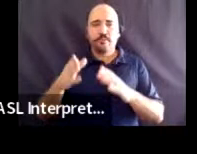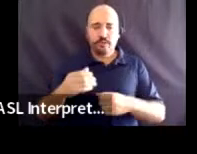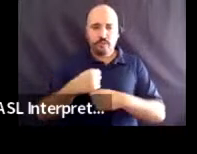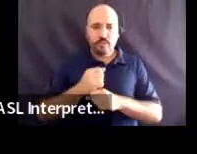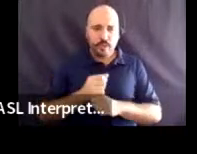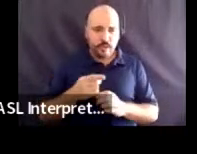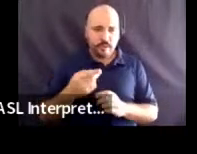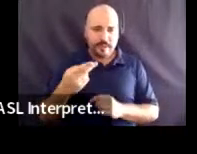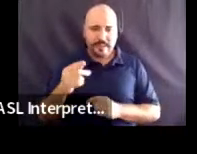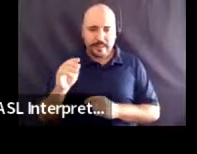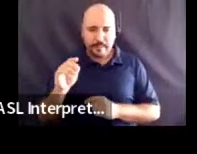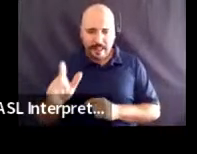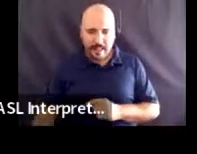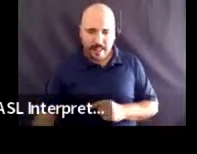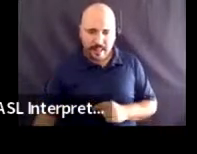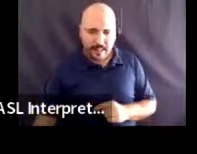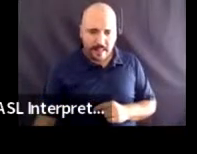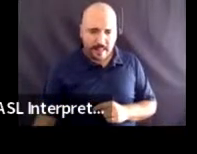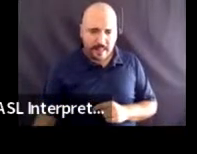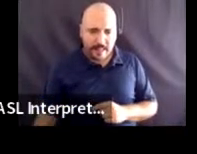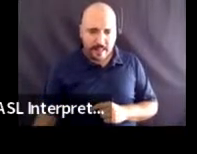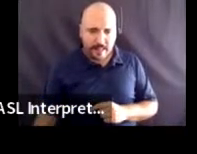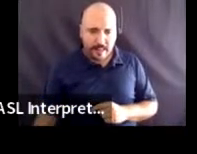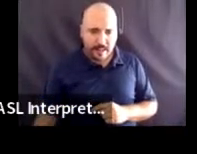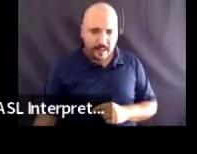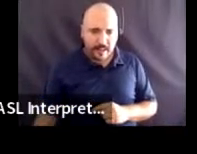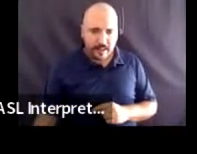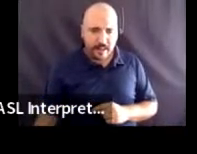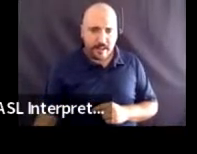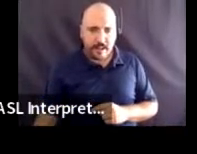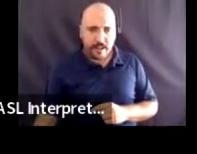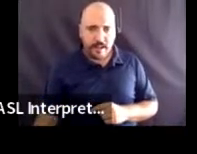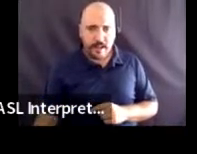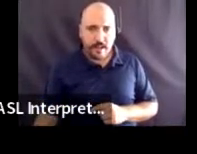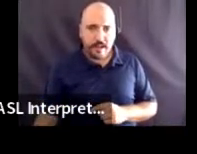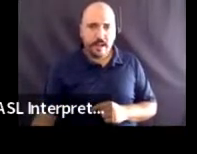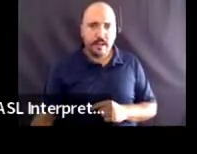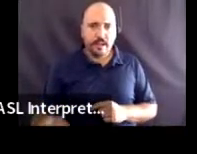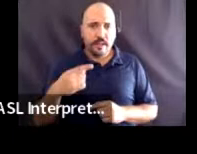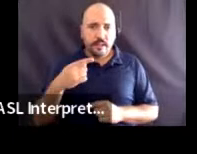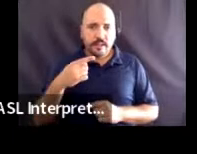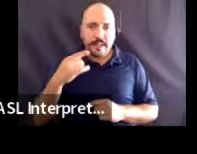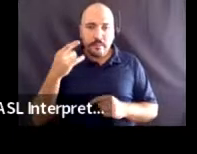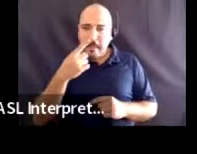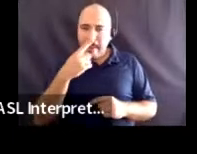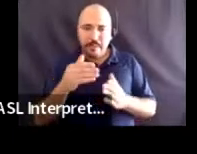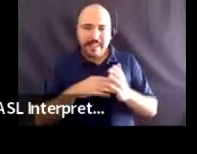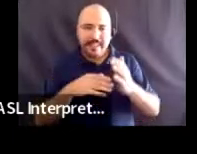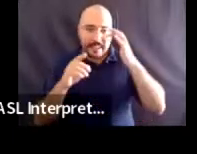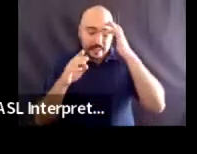HTML and CSS. Yes, that's true. JavaScript as well. It's almost